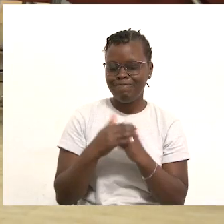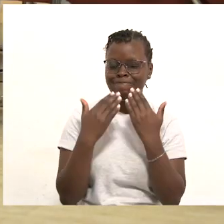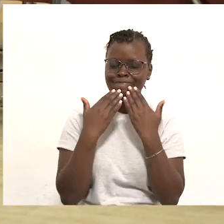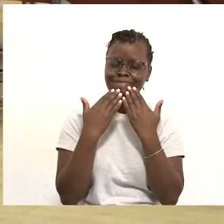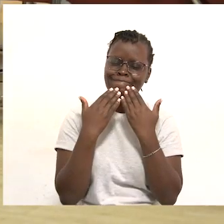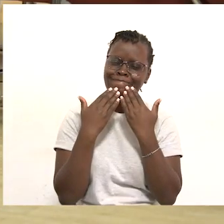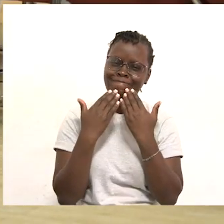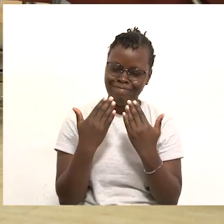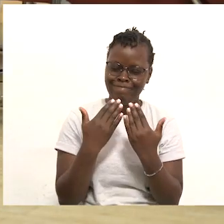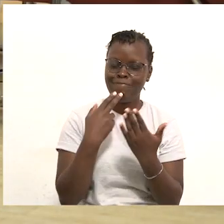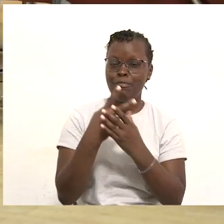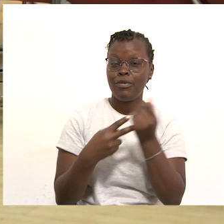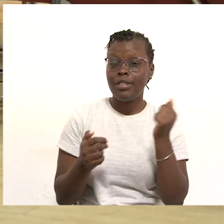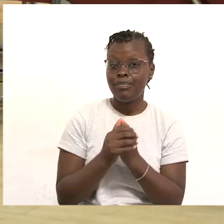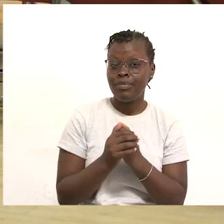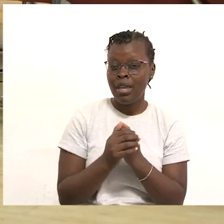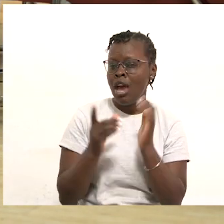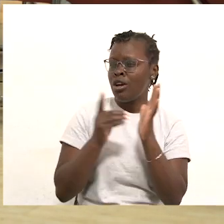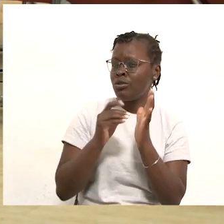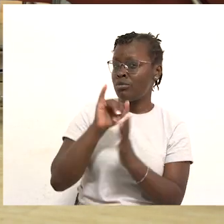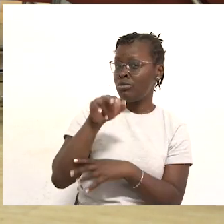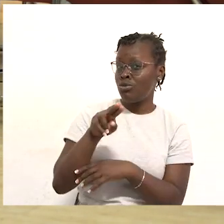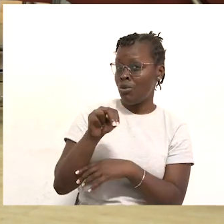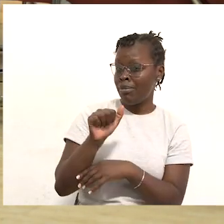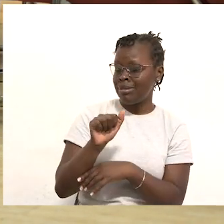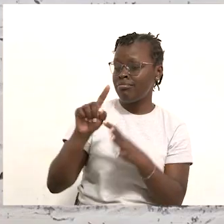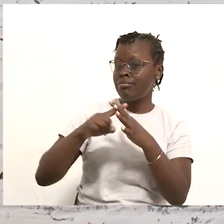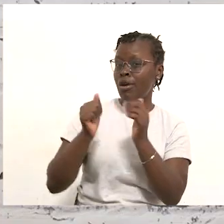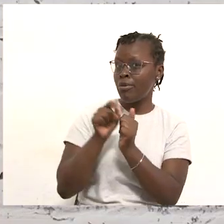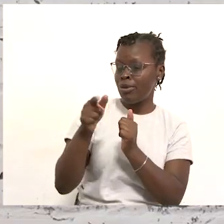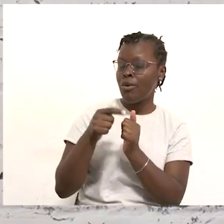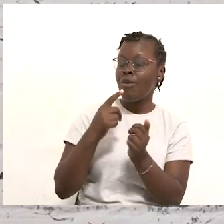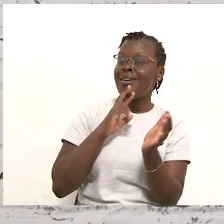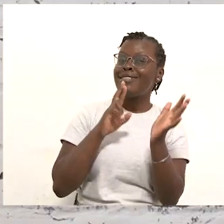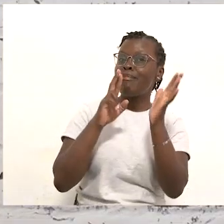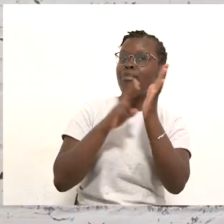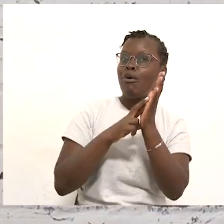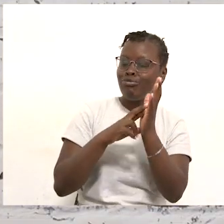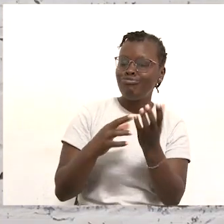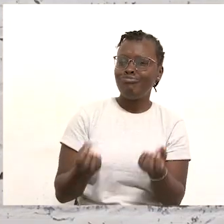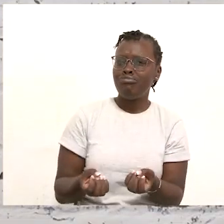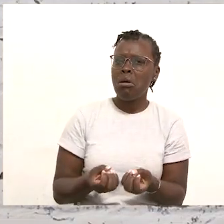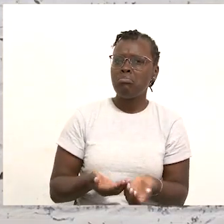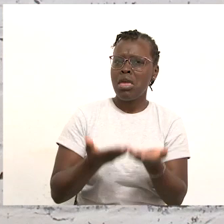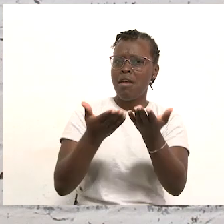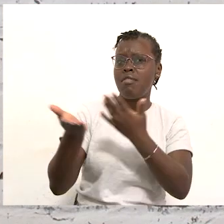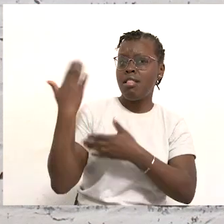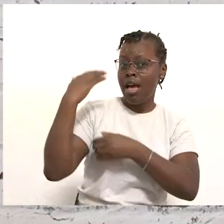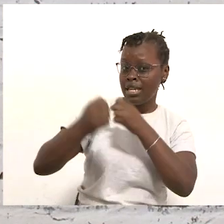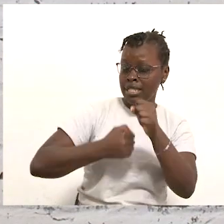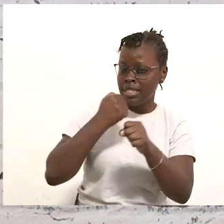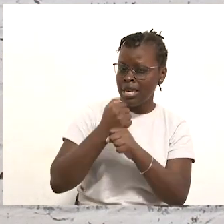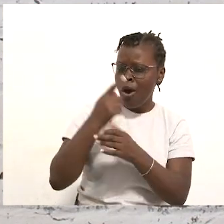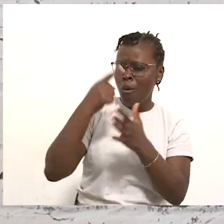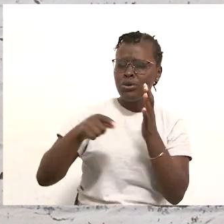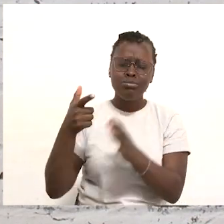glad to have you both. Dr. Juma, let's start with you. Yes. The report was released last year. The reforms are in action already. What are